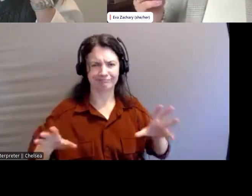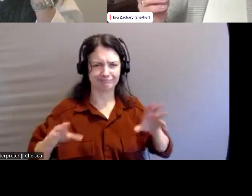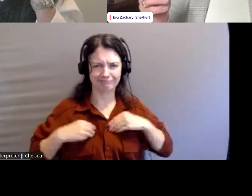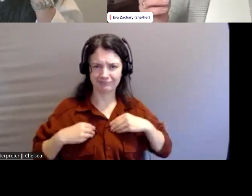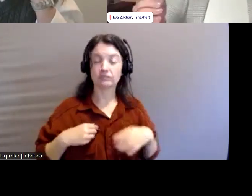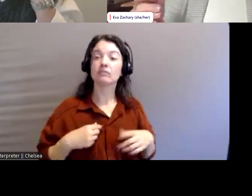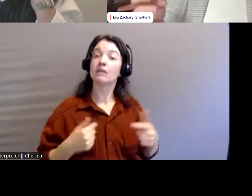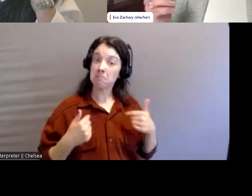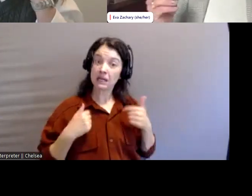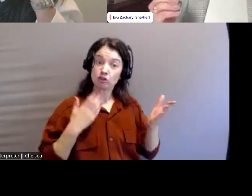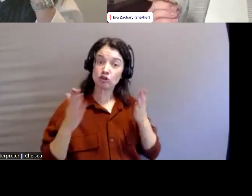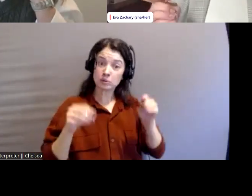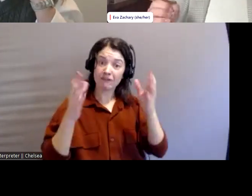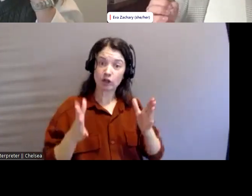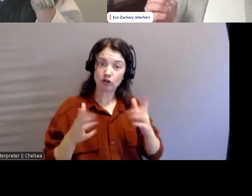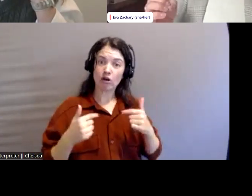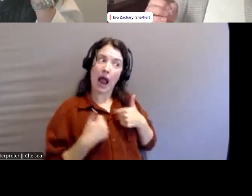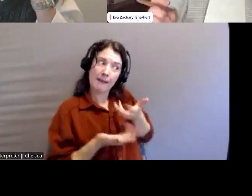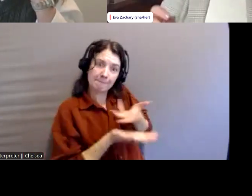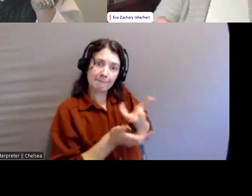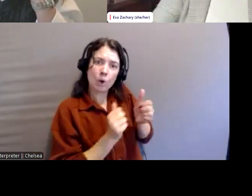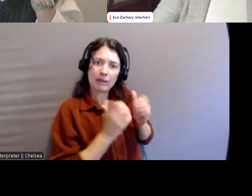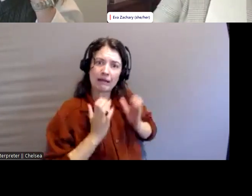as a service provider, I'm working with the client, but you